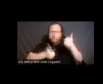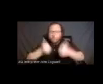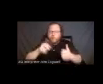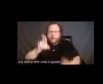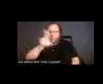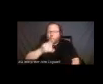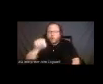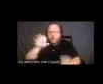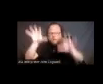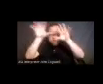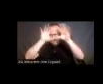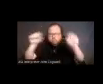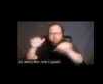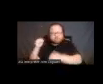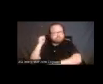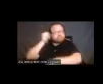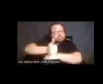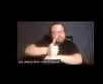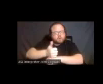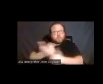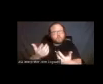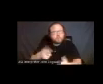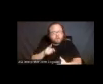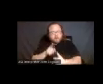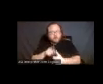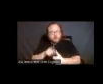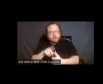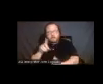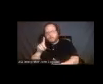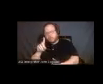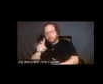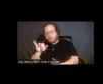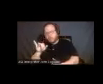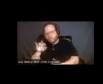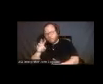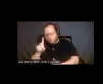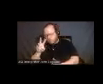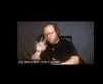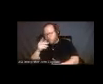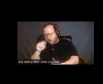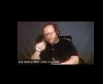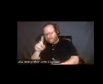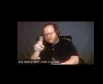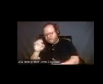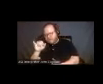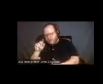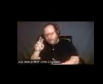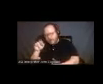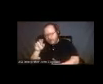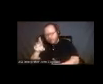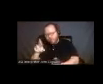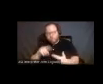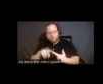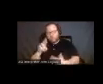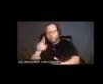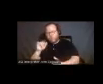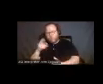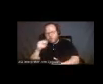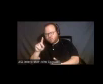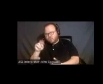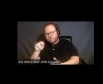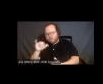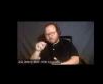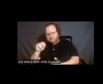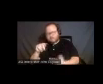U.S. president? A. Dwight D. Eisenhower, B. Richard Nixon, C. John